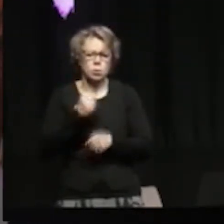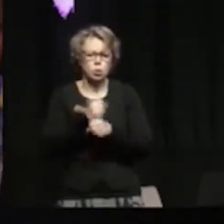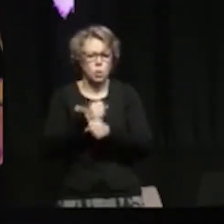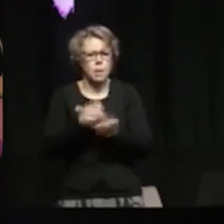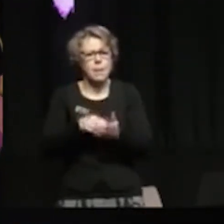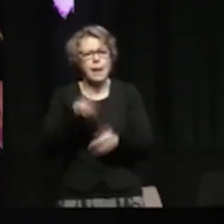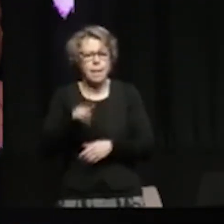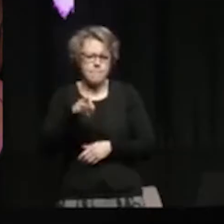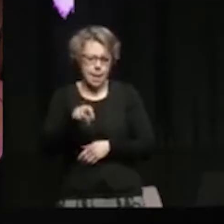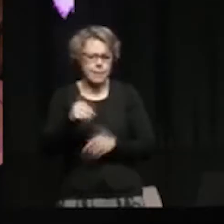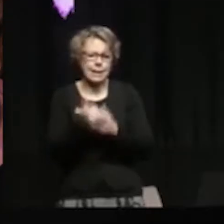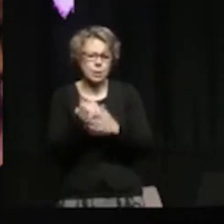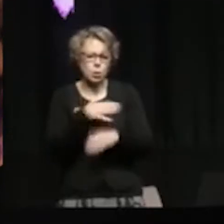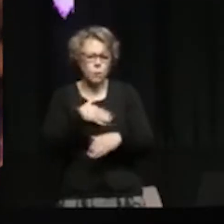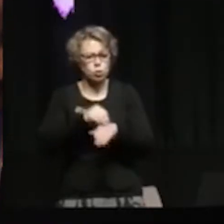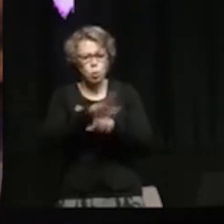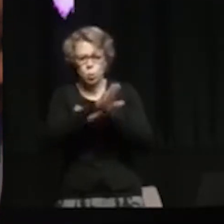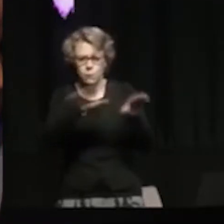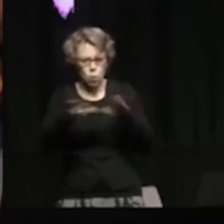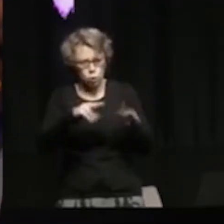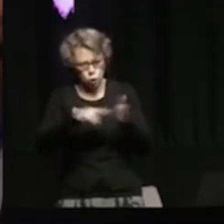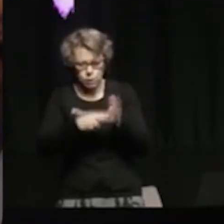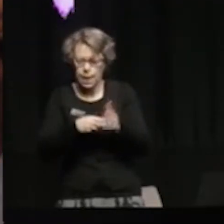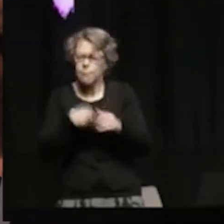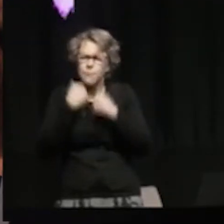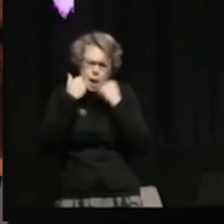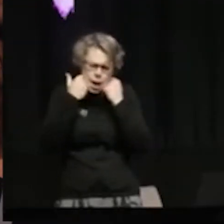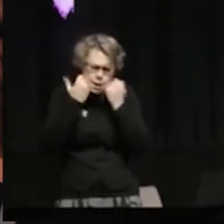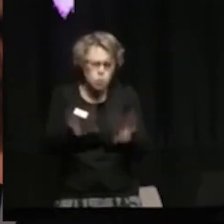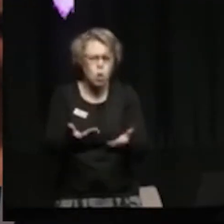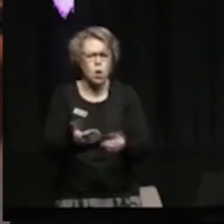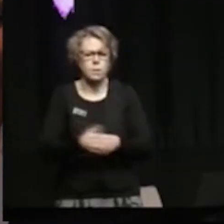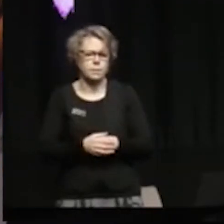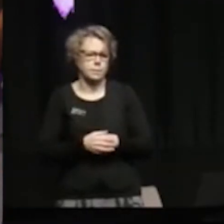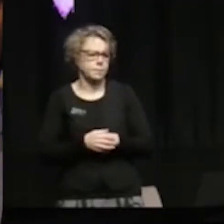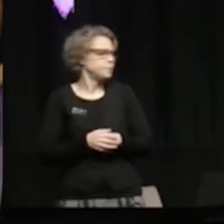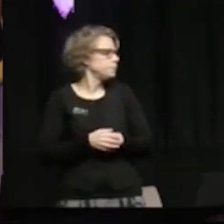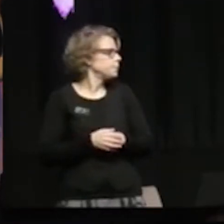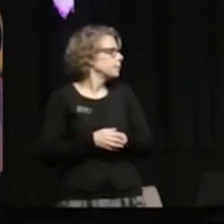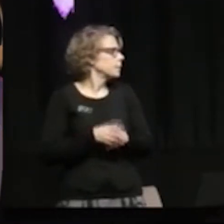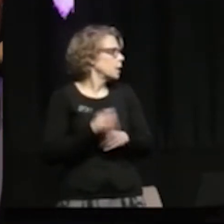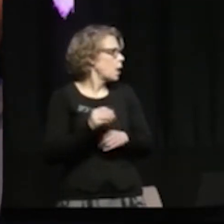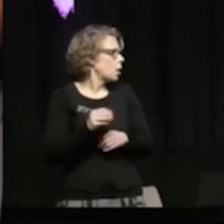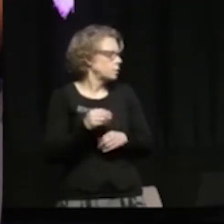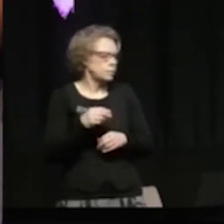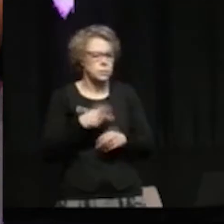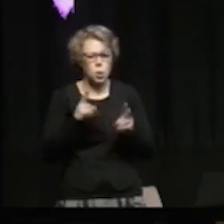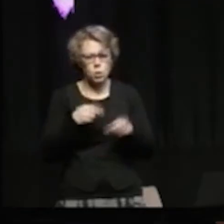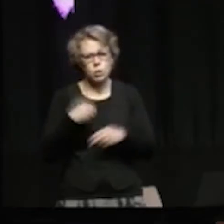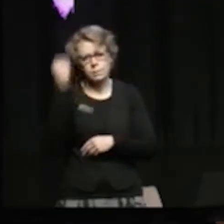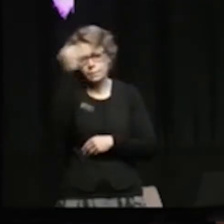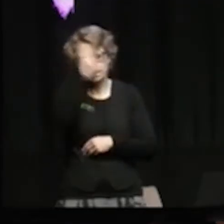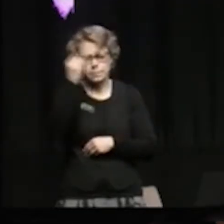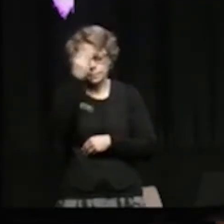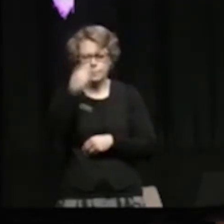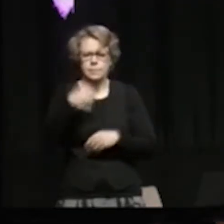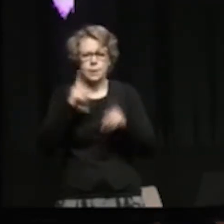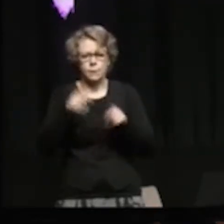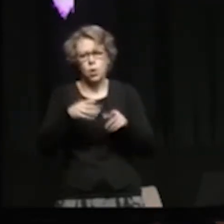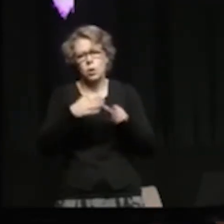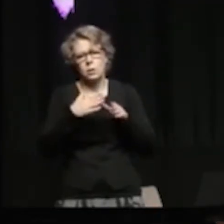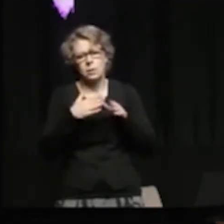human rights in our healthcare system every day. And are another excellent example that really syncs